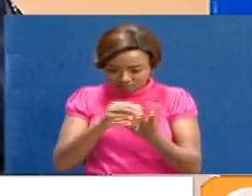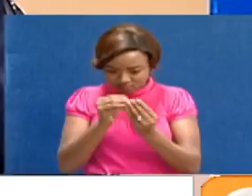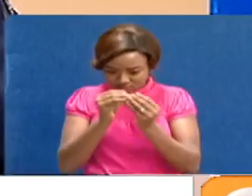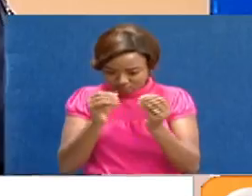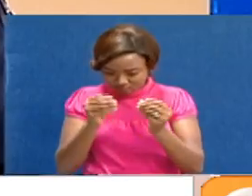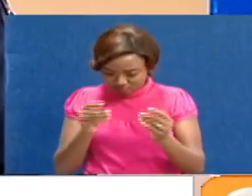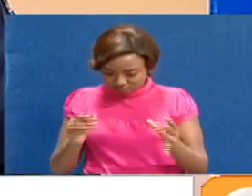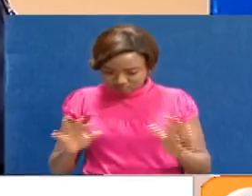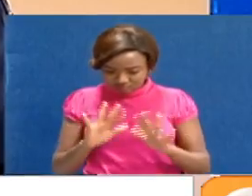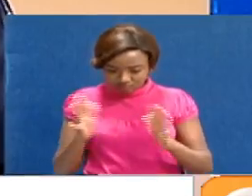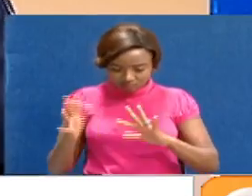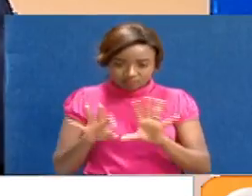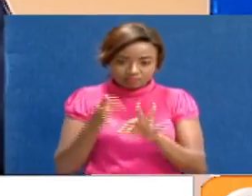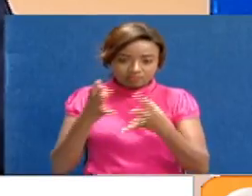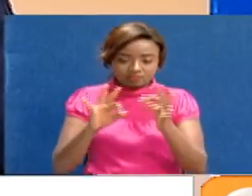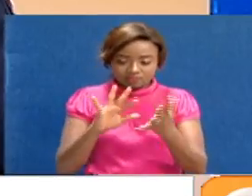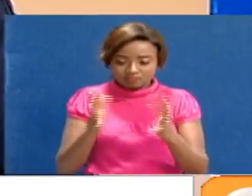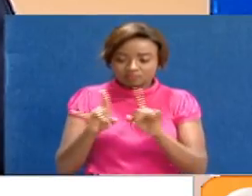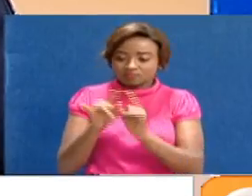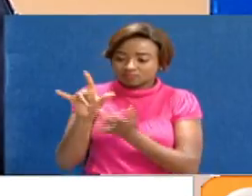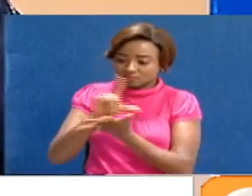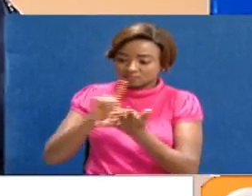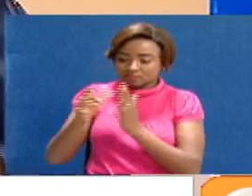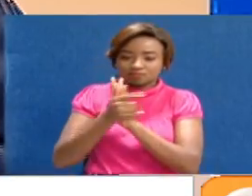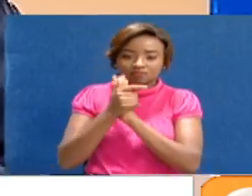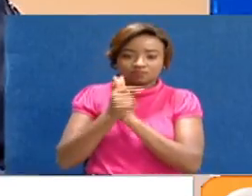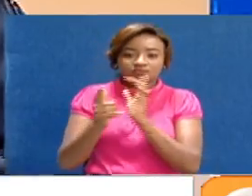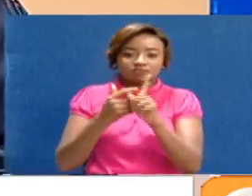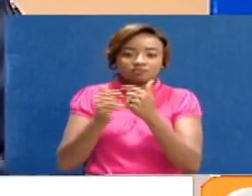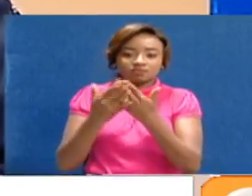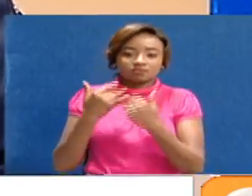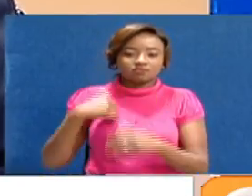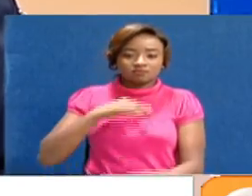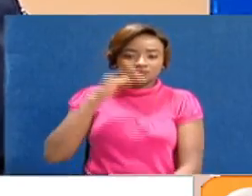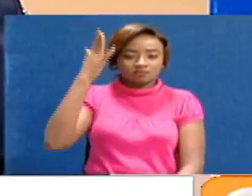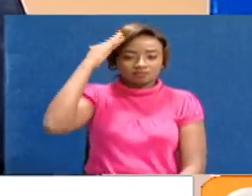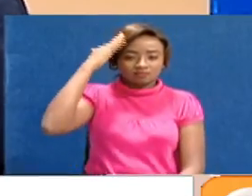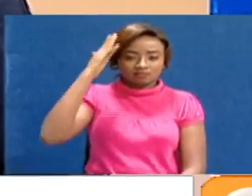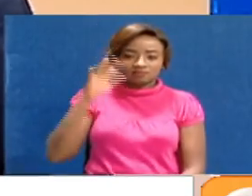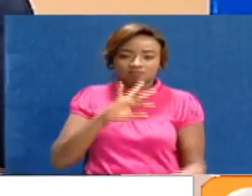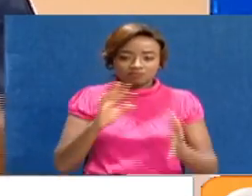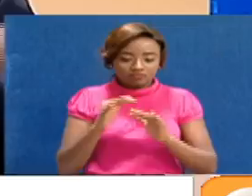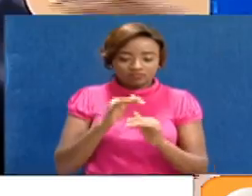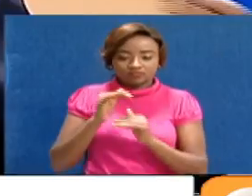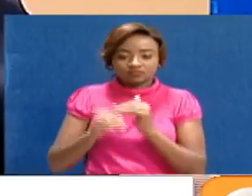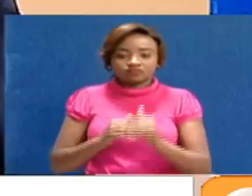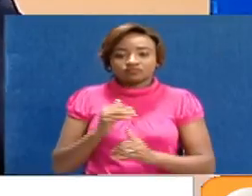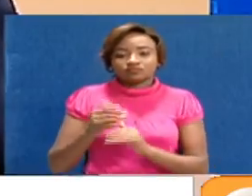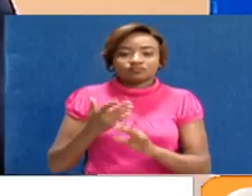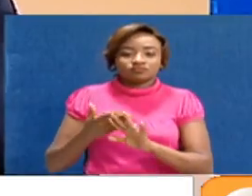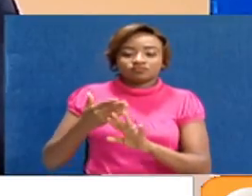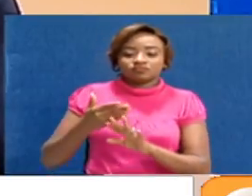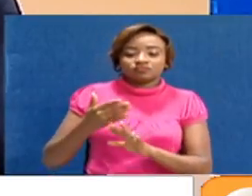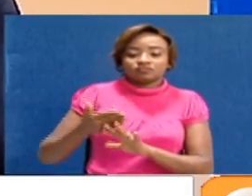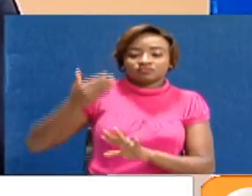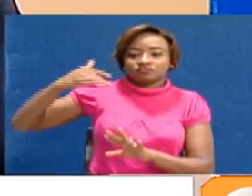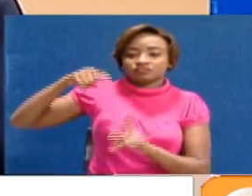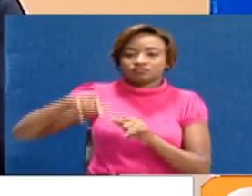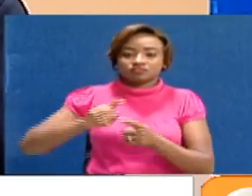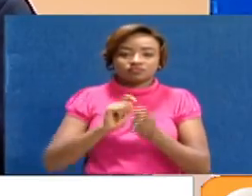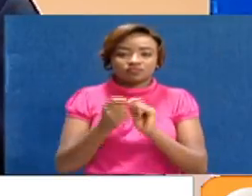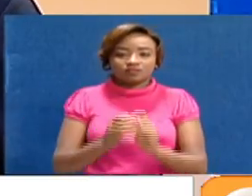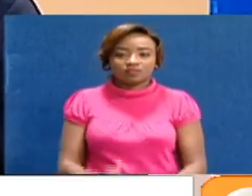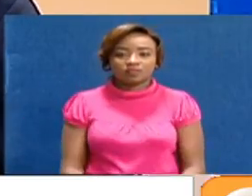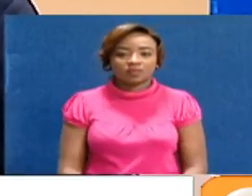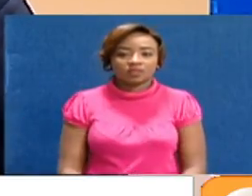even the local experts. All right. So that we are changing the way prosecution was done in the past. The past and now. Yes.